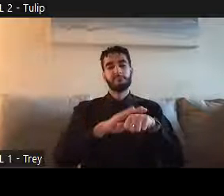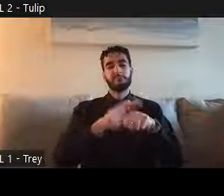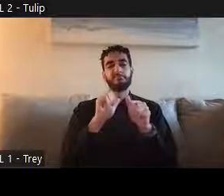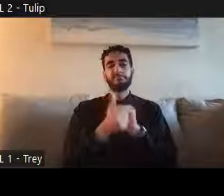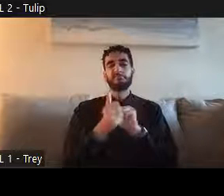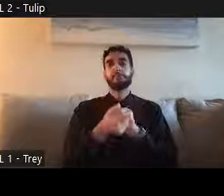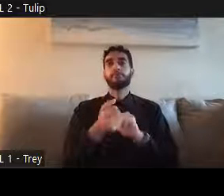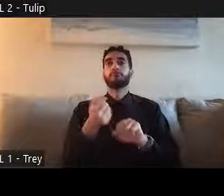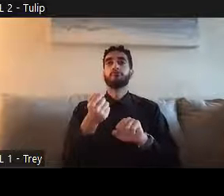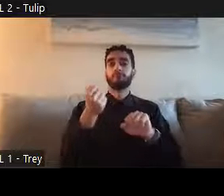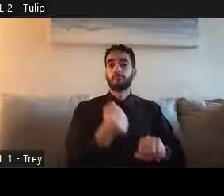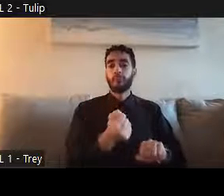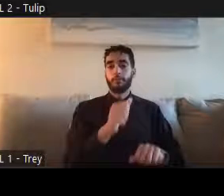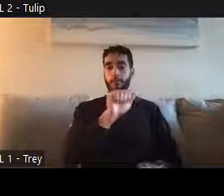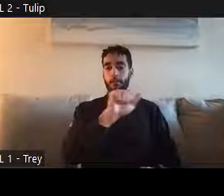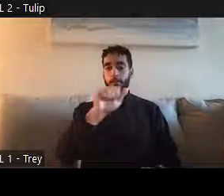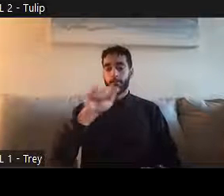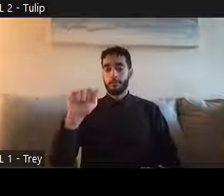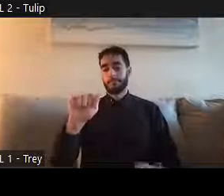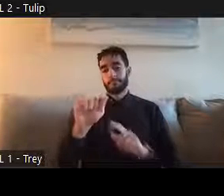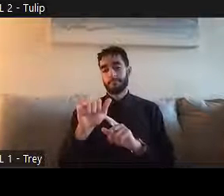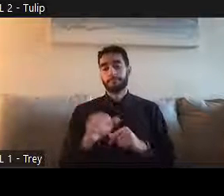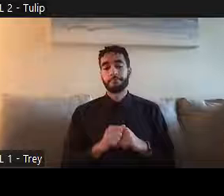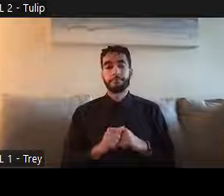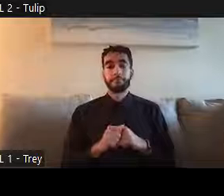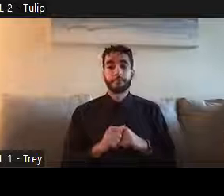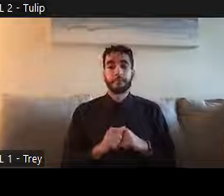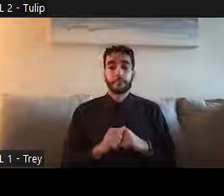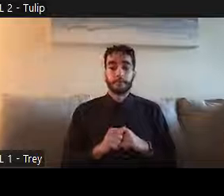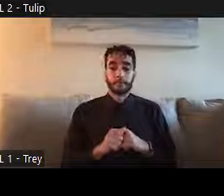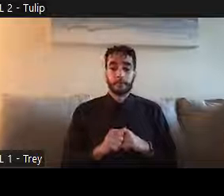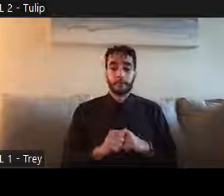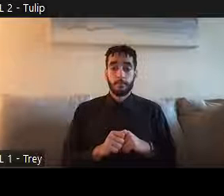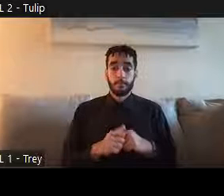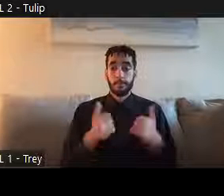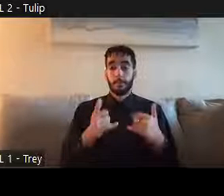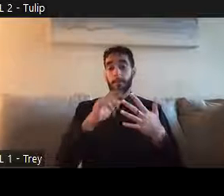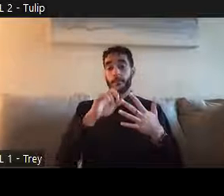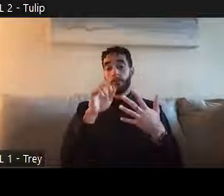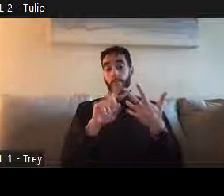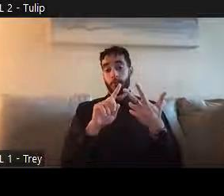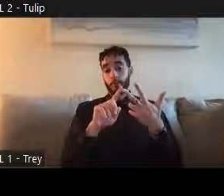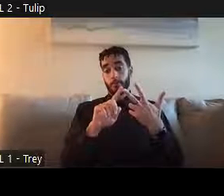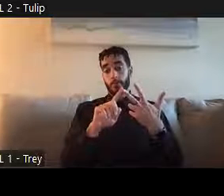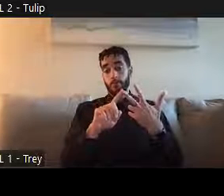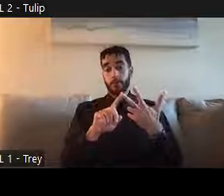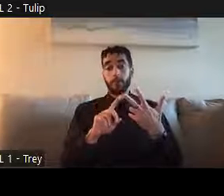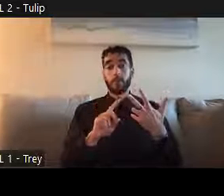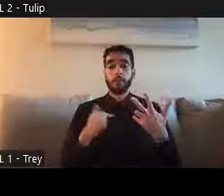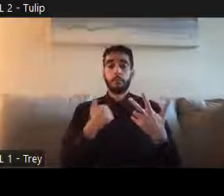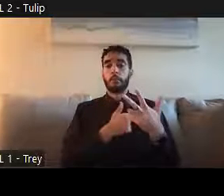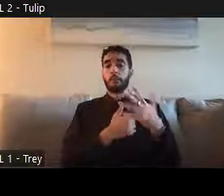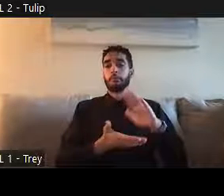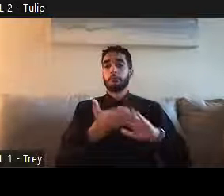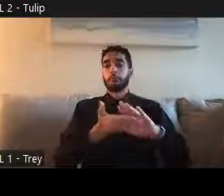strengthen the AAA network. The third prong here in our 4-prong strategy is, how do we sustain the